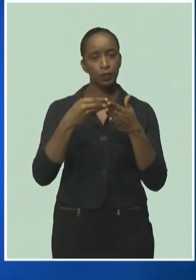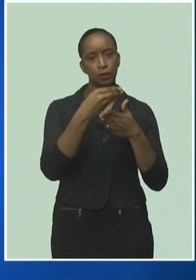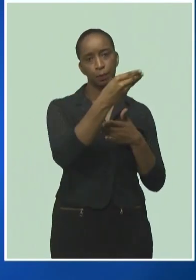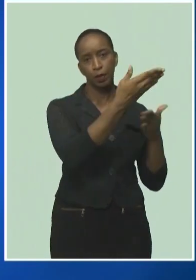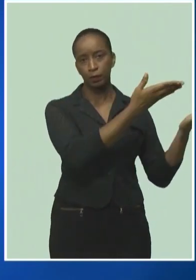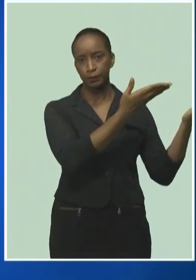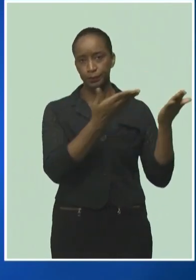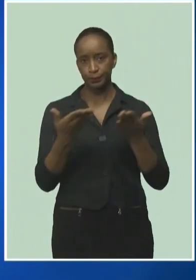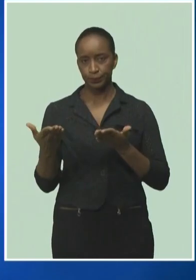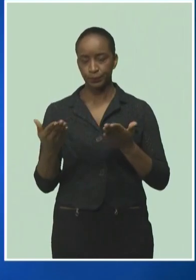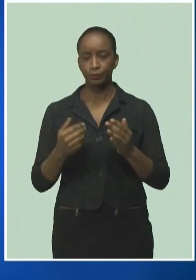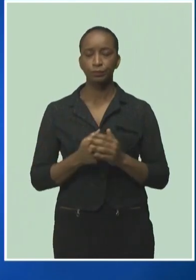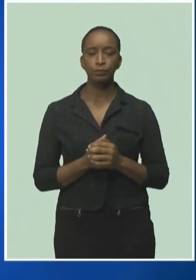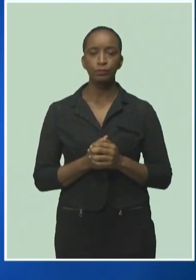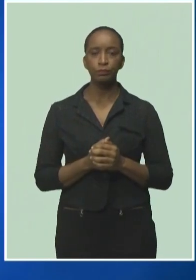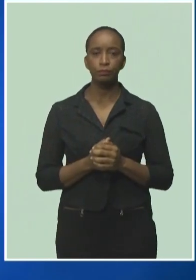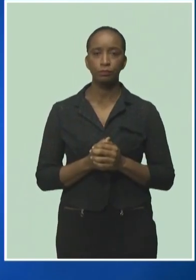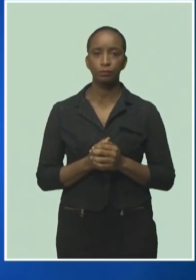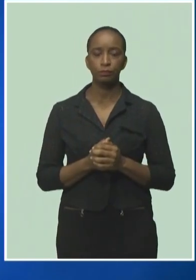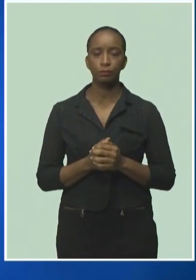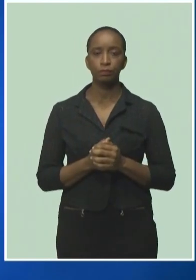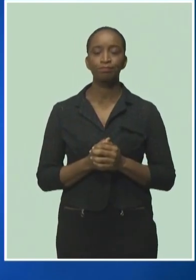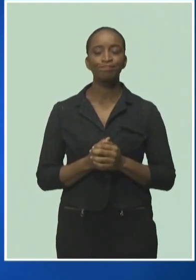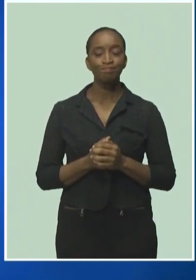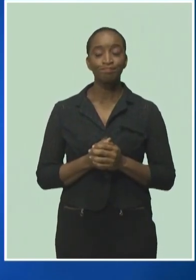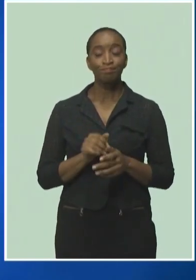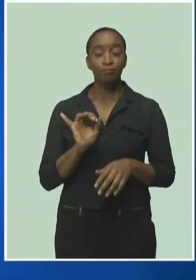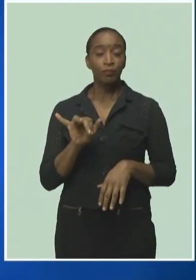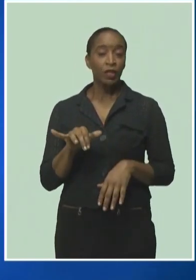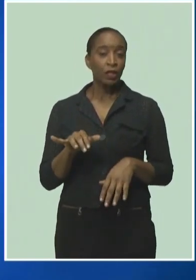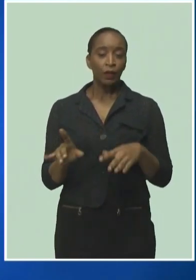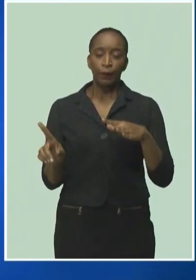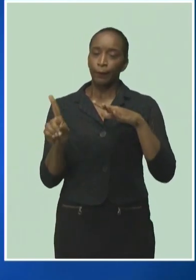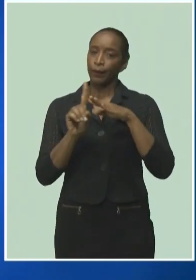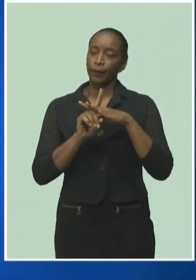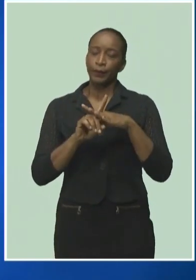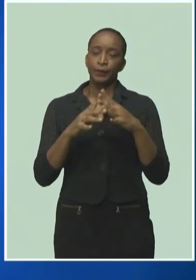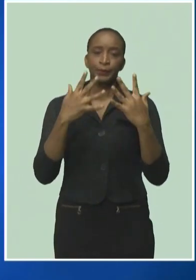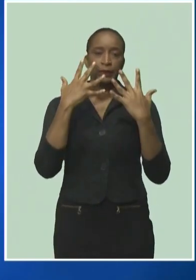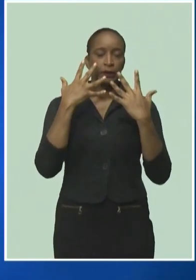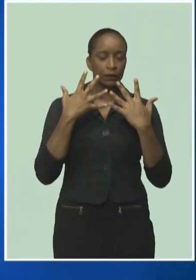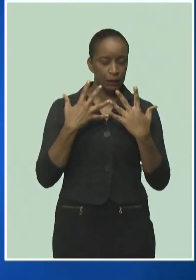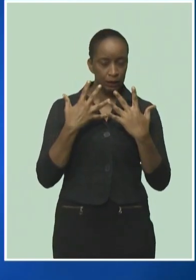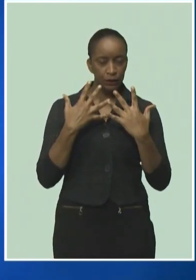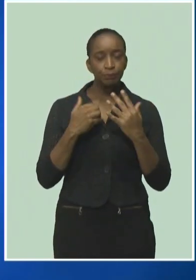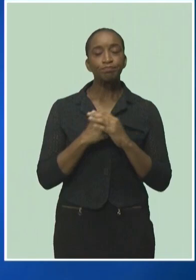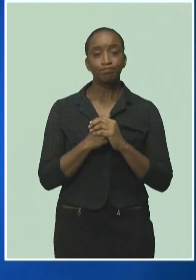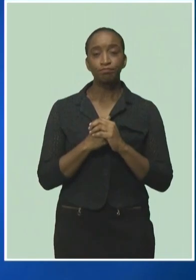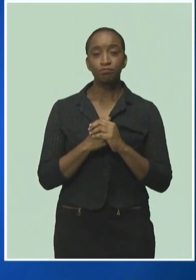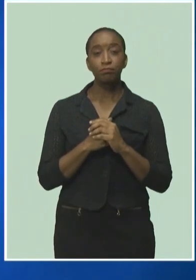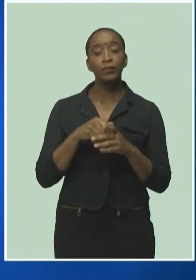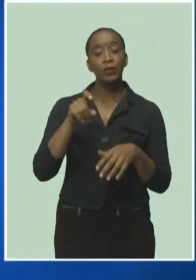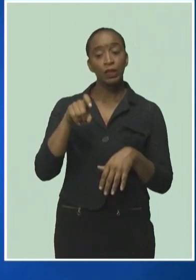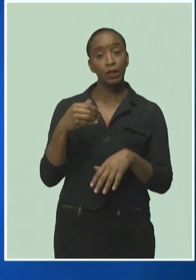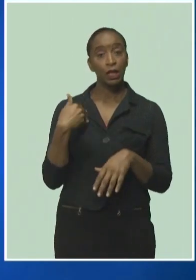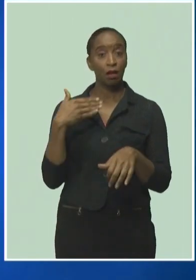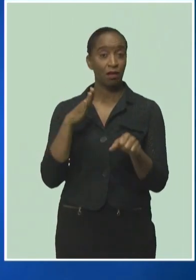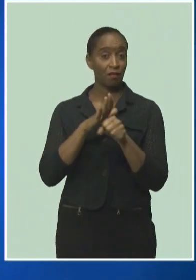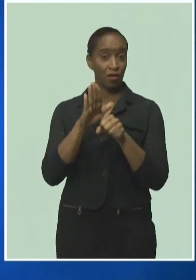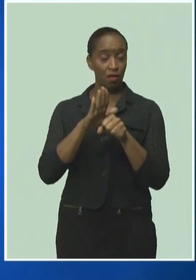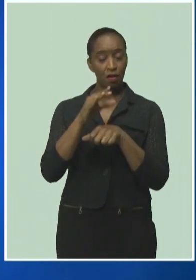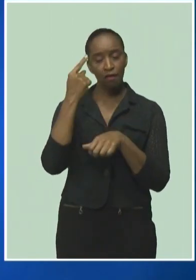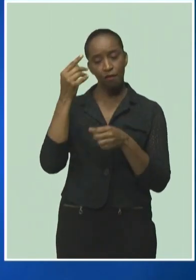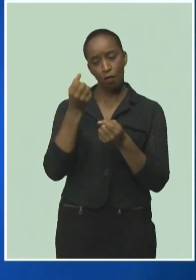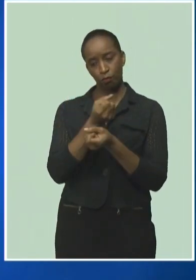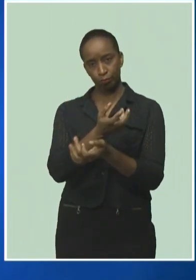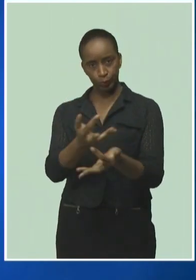This situation is one that we regret, but it is very important that we are able to maintain the supply to the local population as